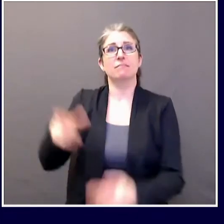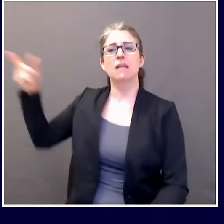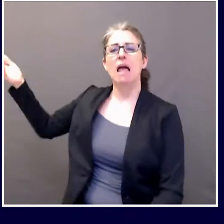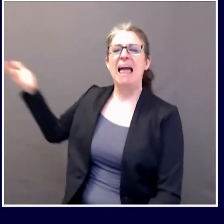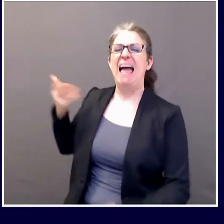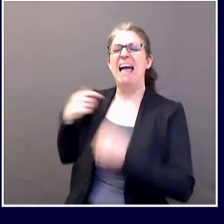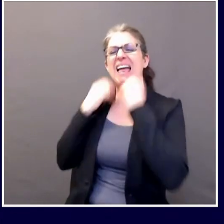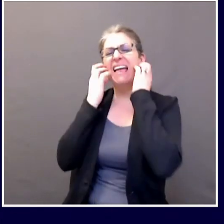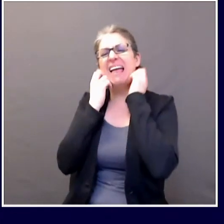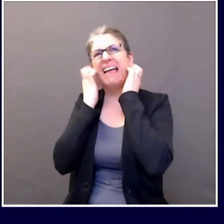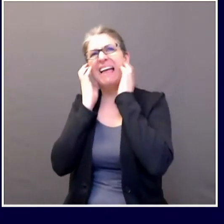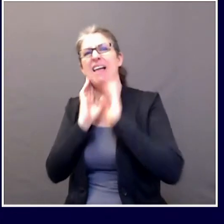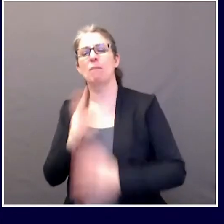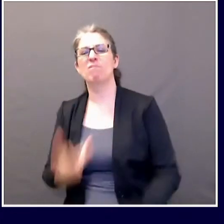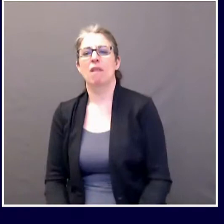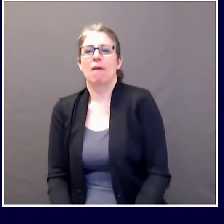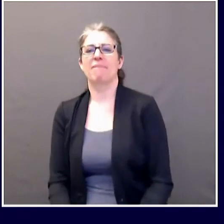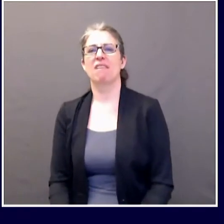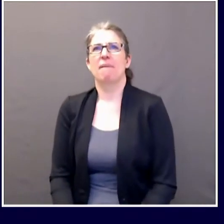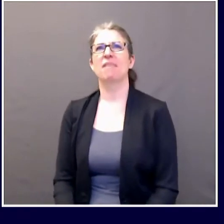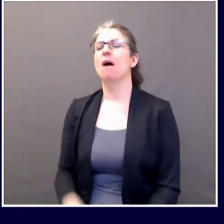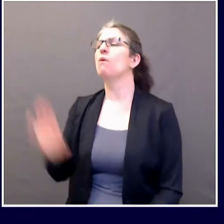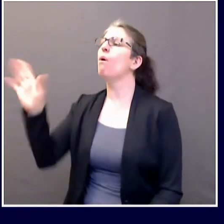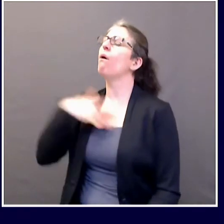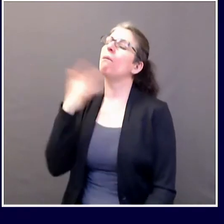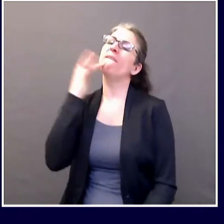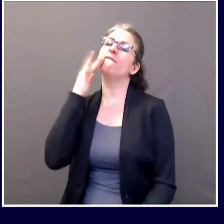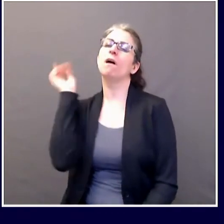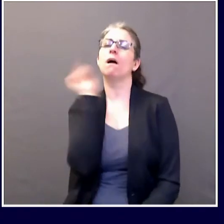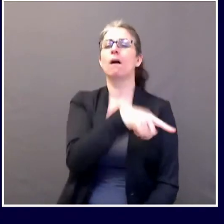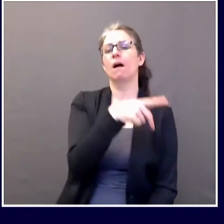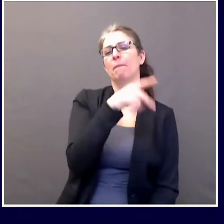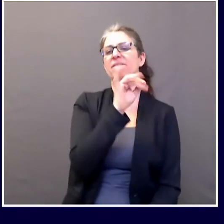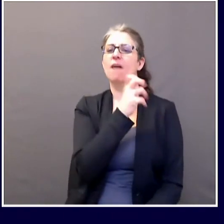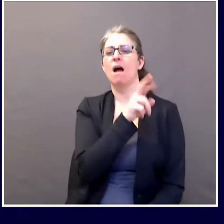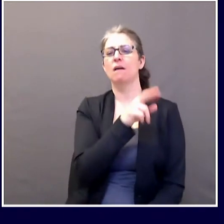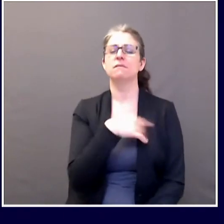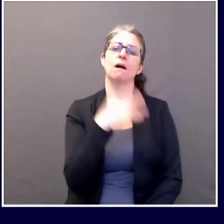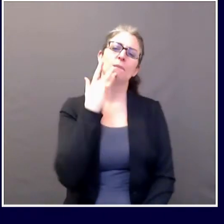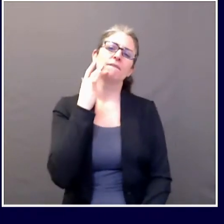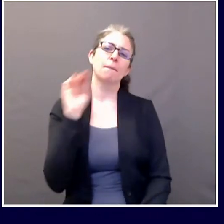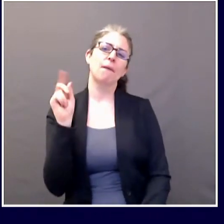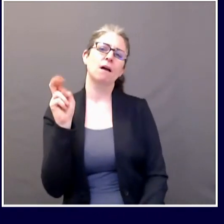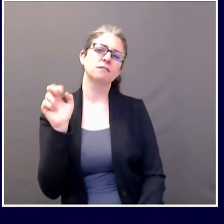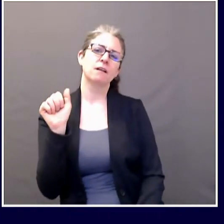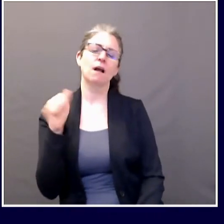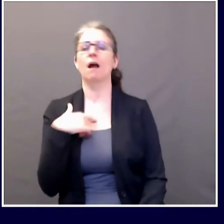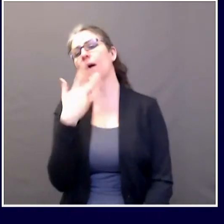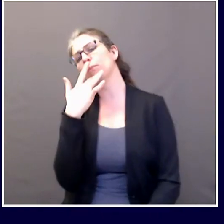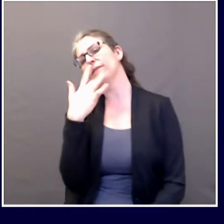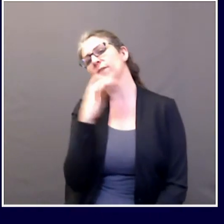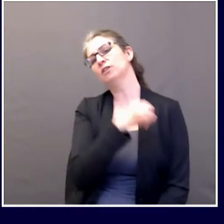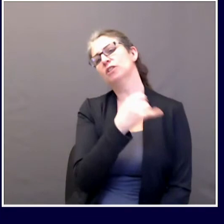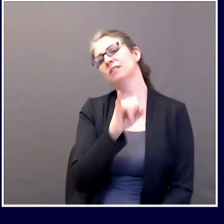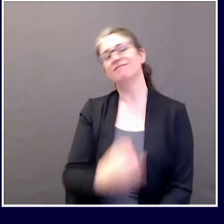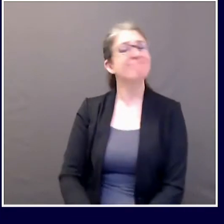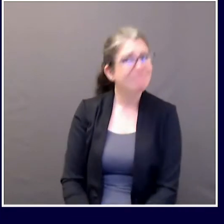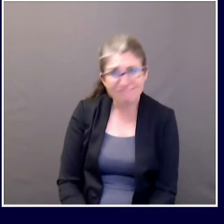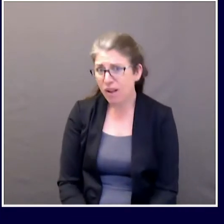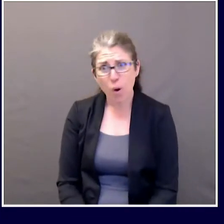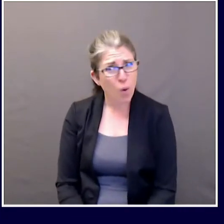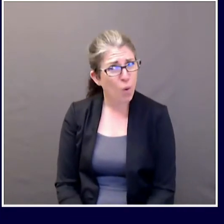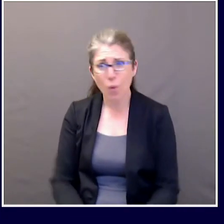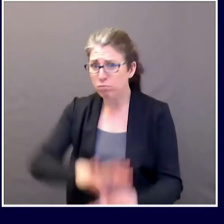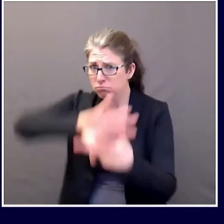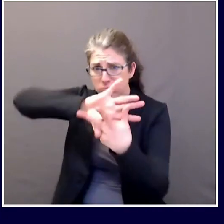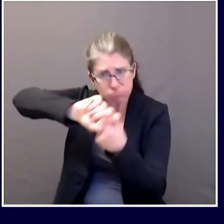offered to you is not a wise move. And so when the COVID vaccine is offered to you, I recommend that you